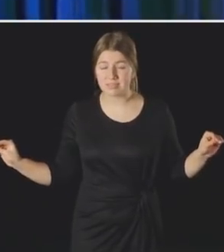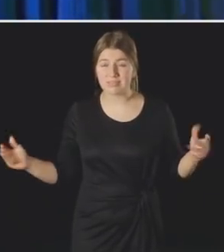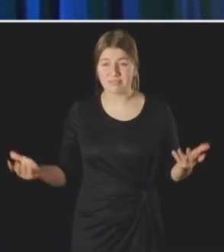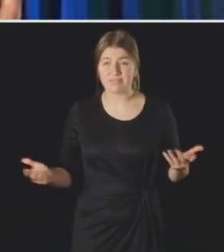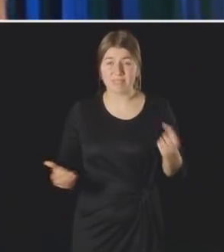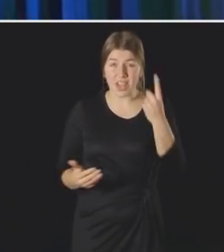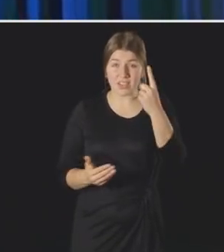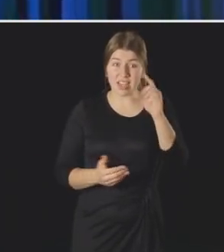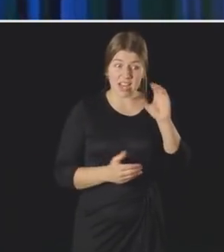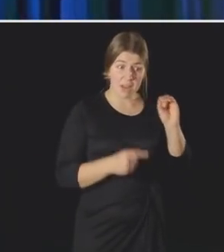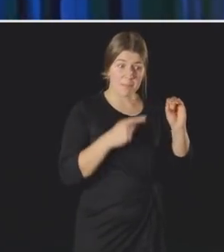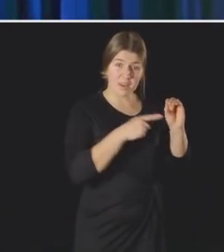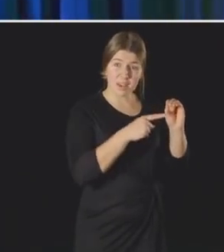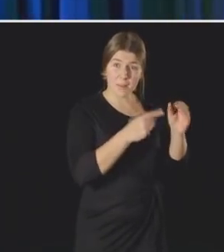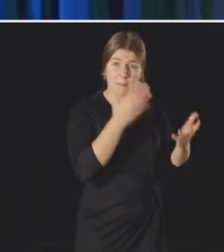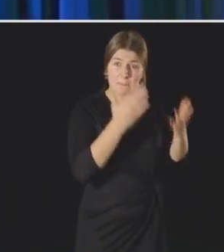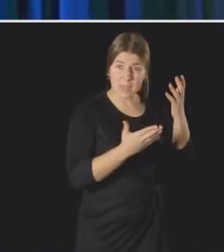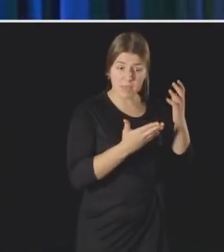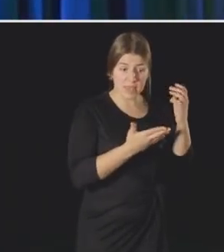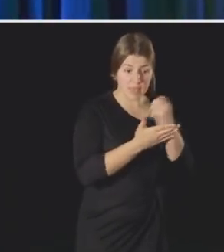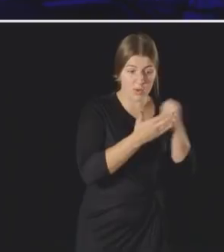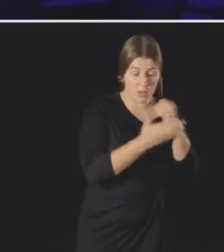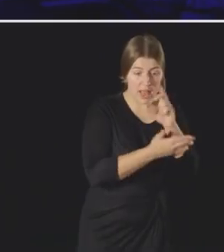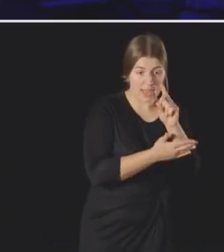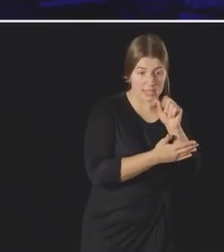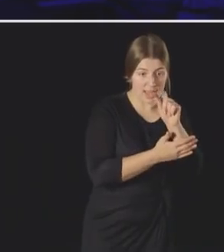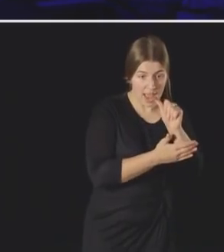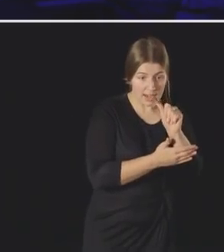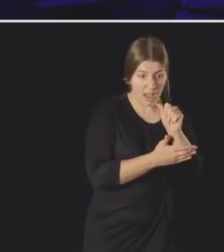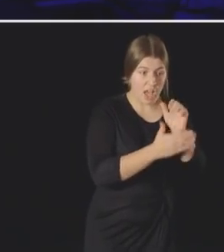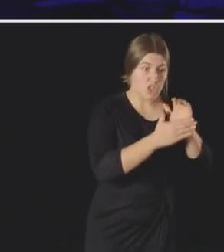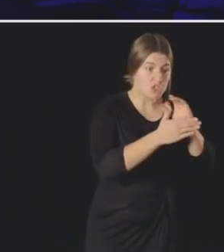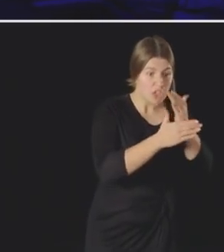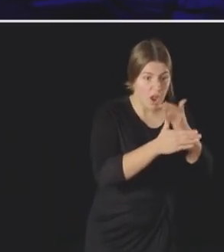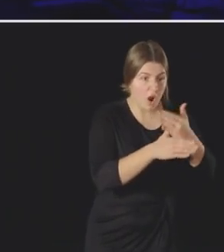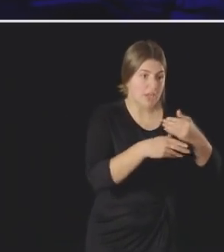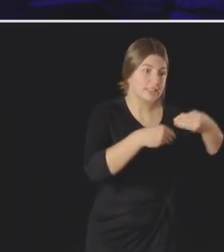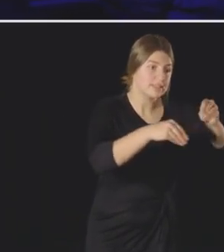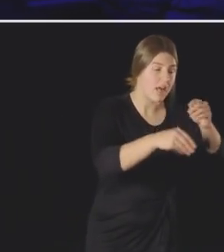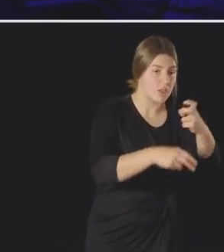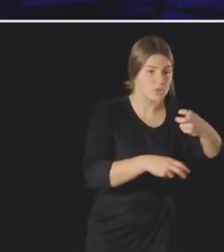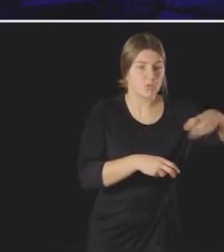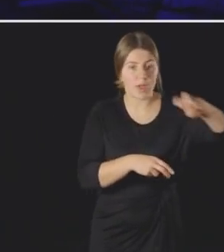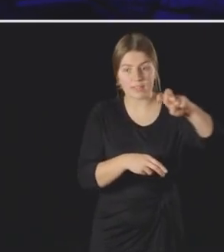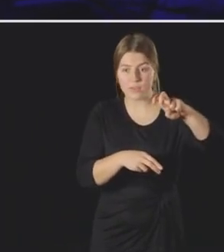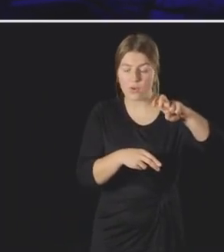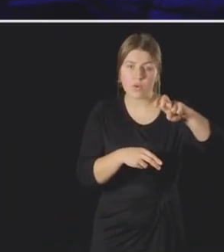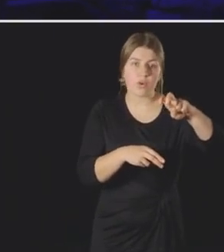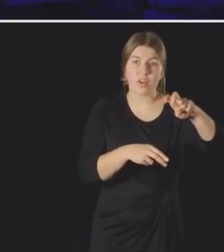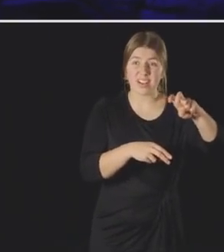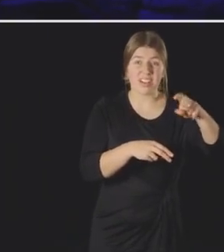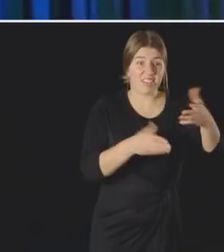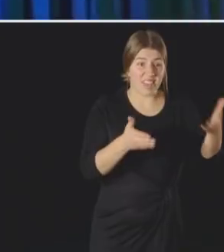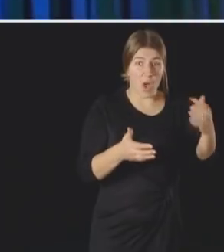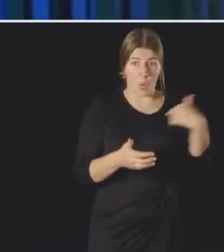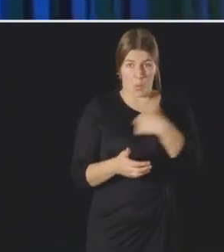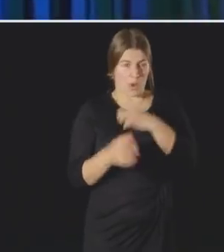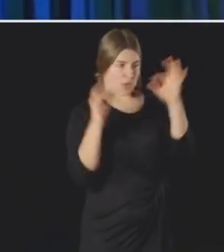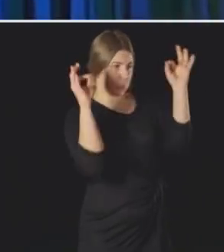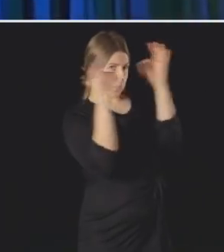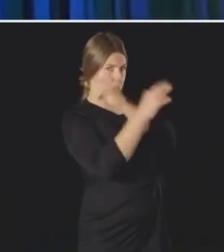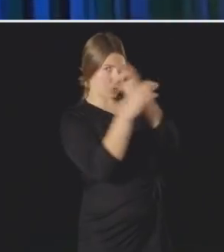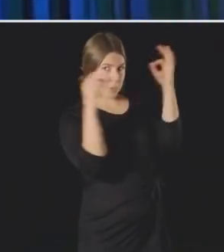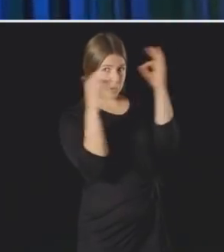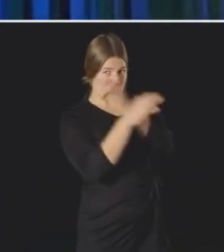collecting, who they're selling it to, what third-party companies they are sharing our information with, how they're storing